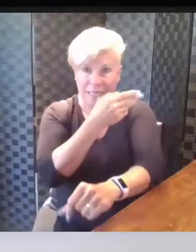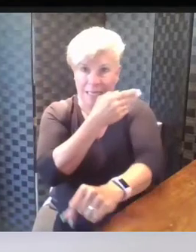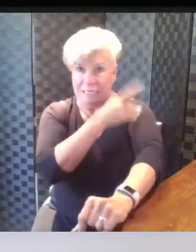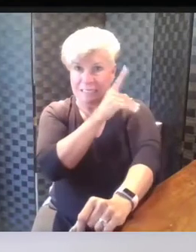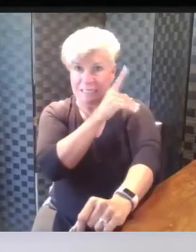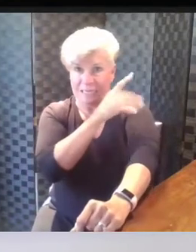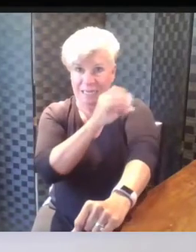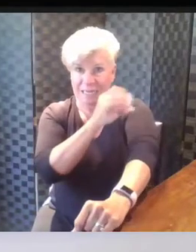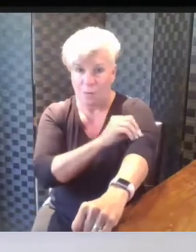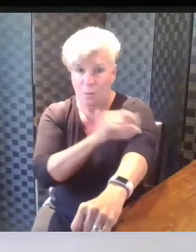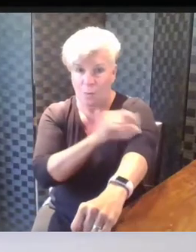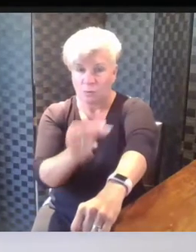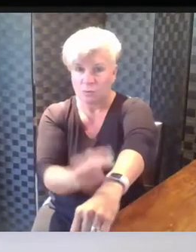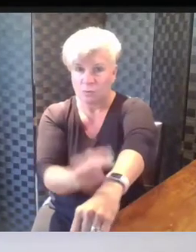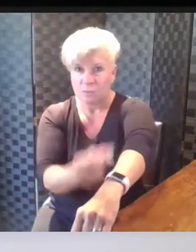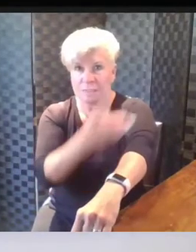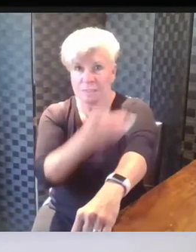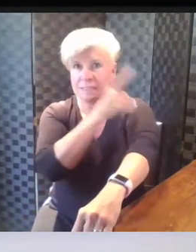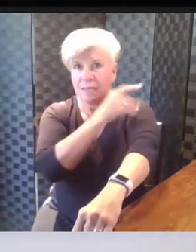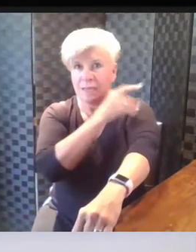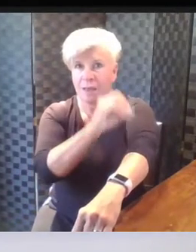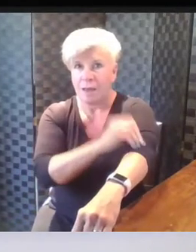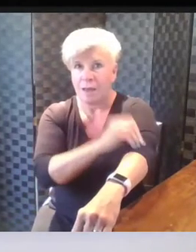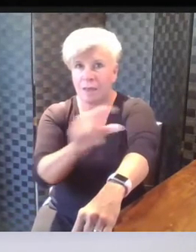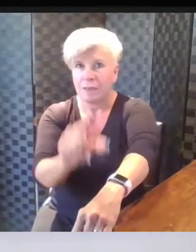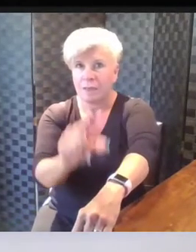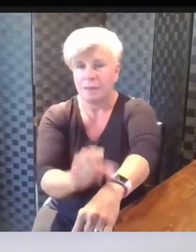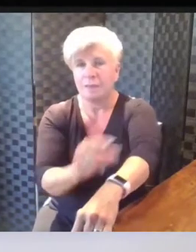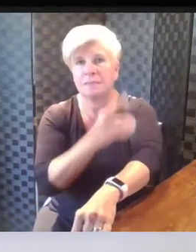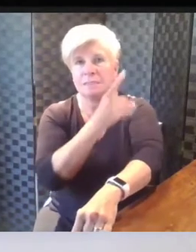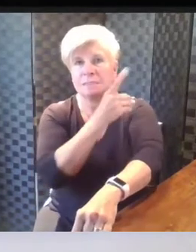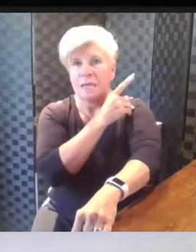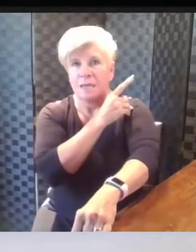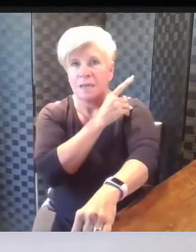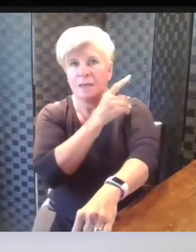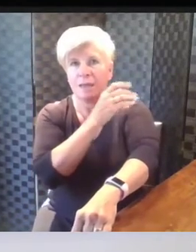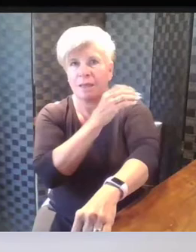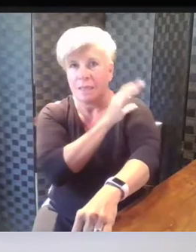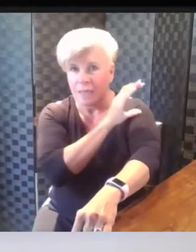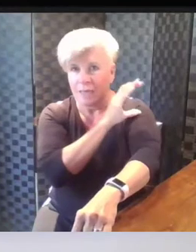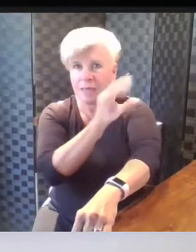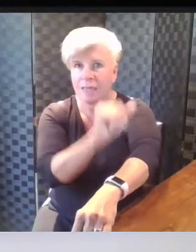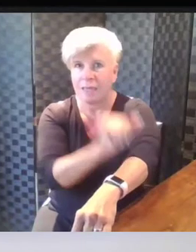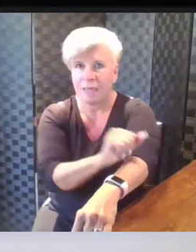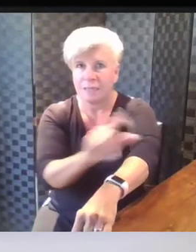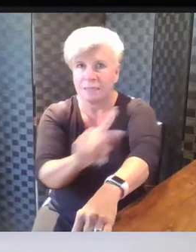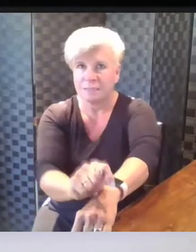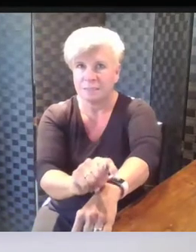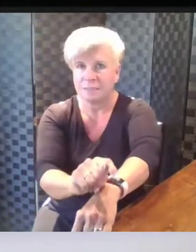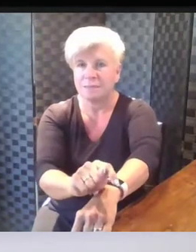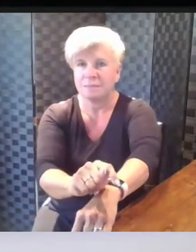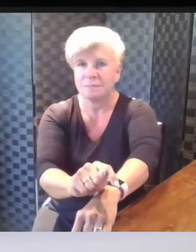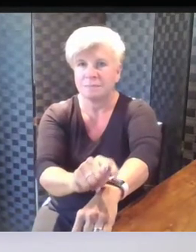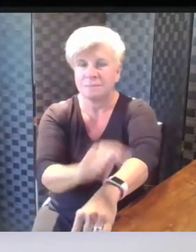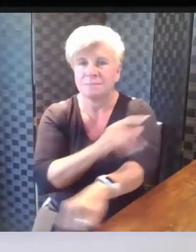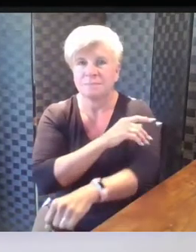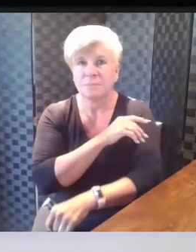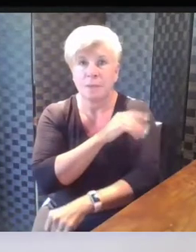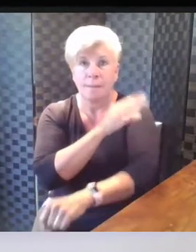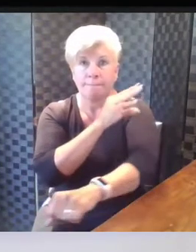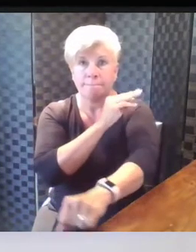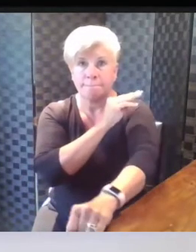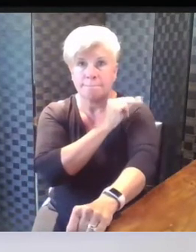That's how I usually do it. I go d, ah, g. Or I could go k, a, t. Or I could